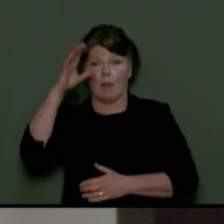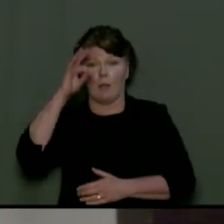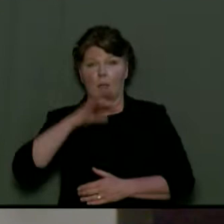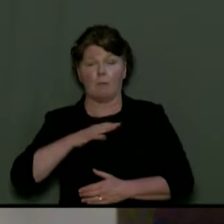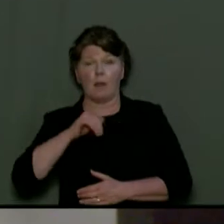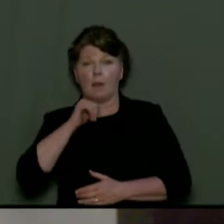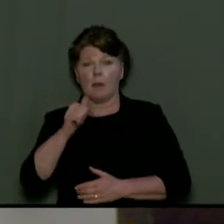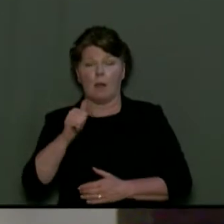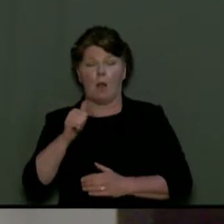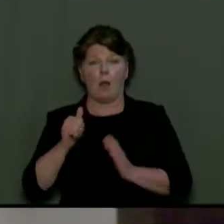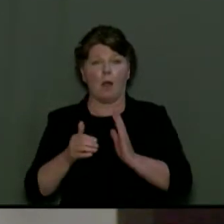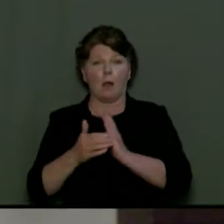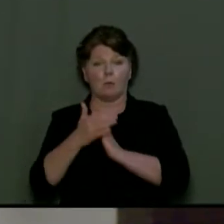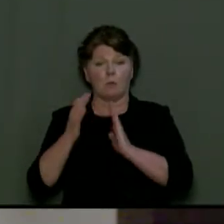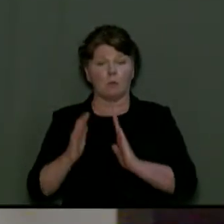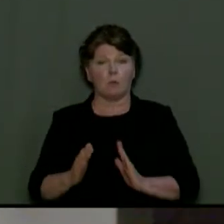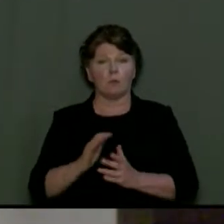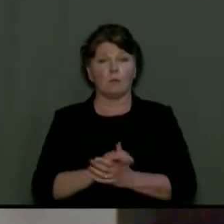is not an adulteress.